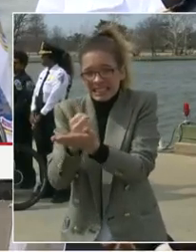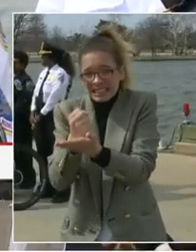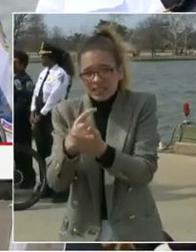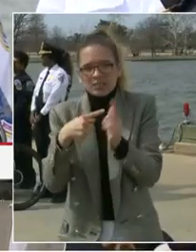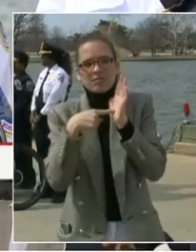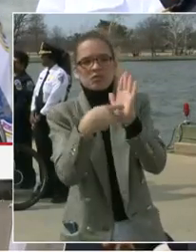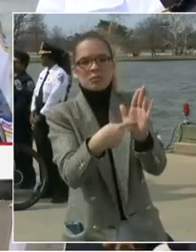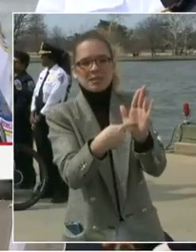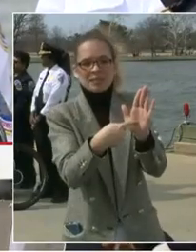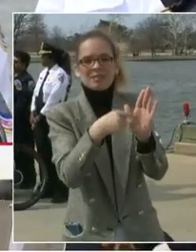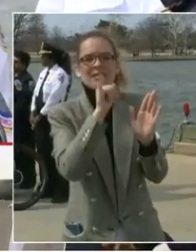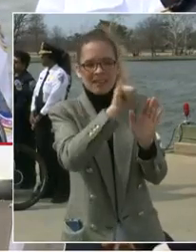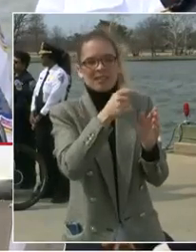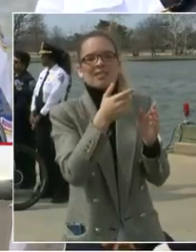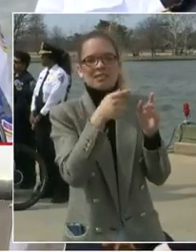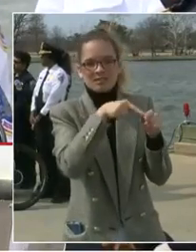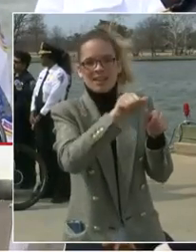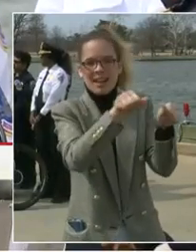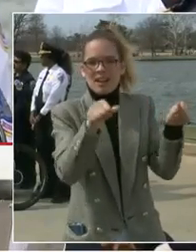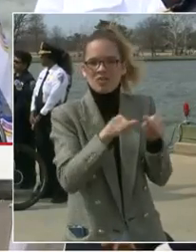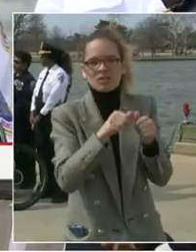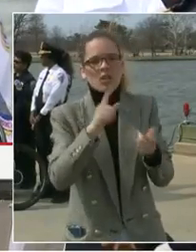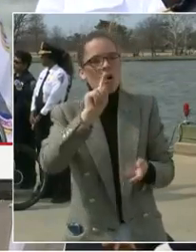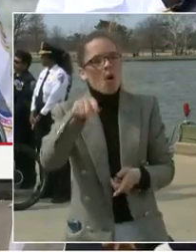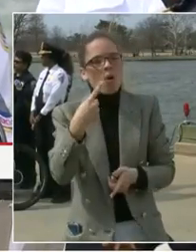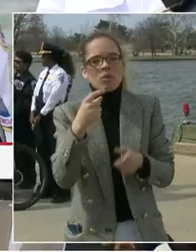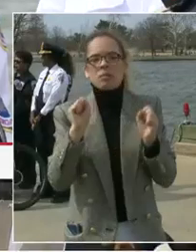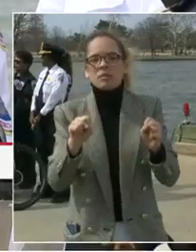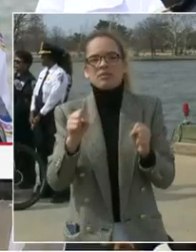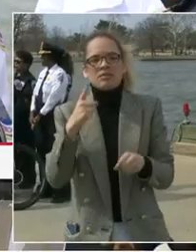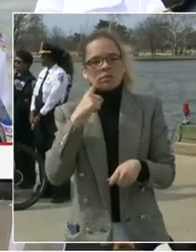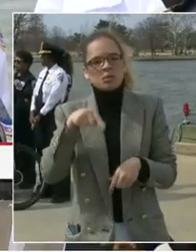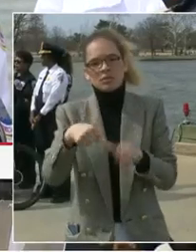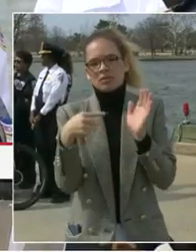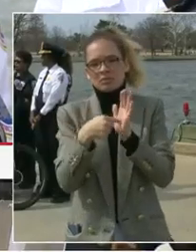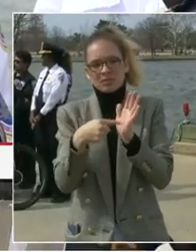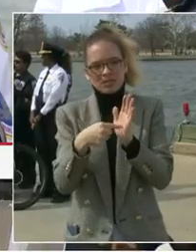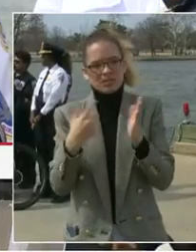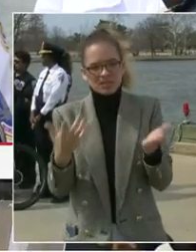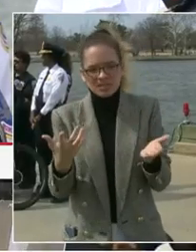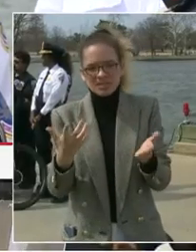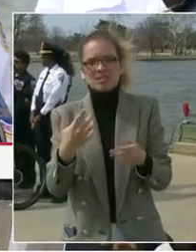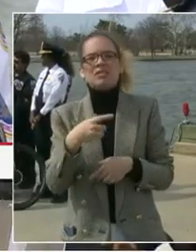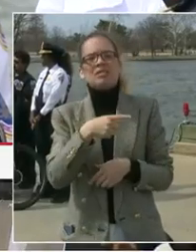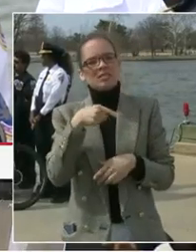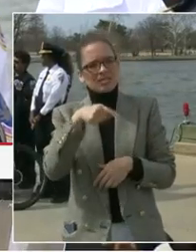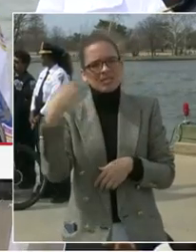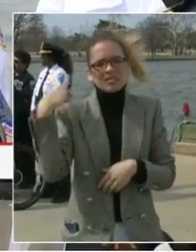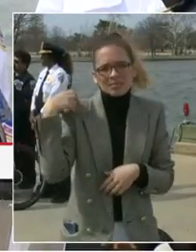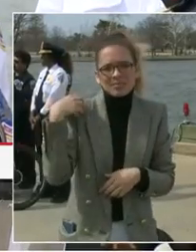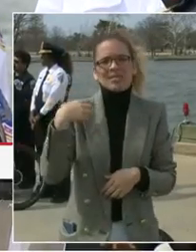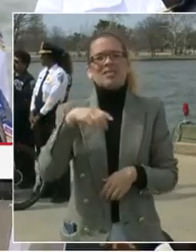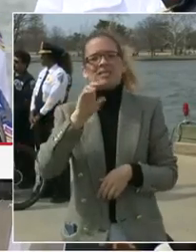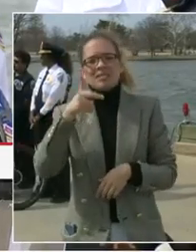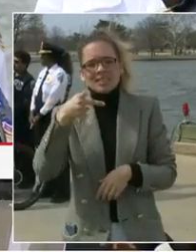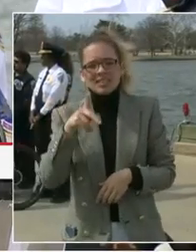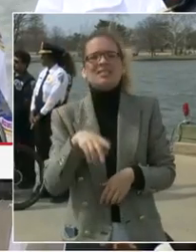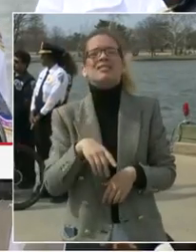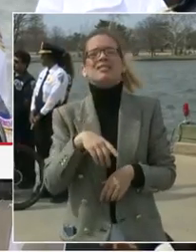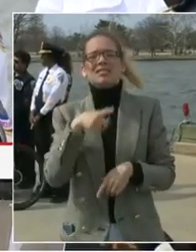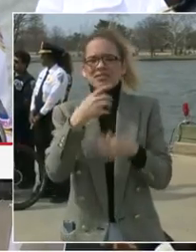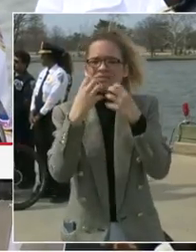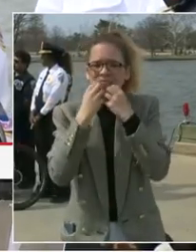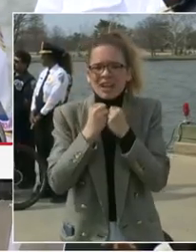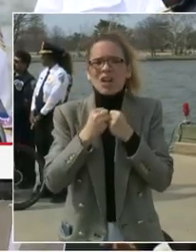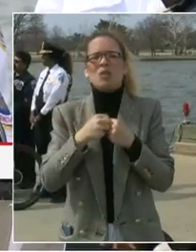It's only possible for me to stand before you today as an assistant chief because MPD has always and will always value the contributions of women to